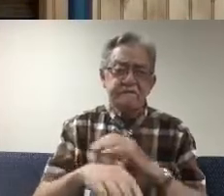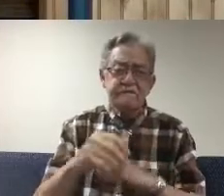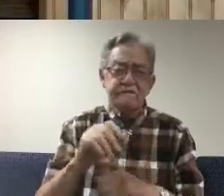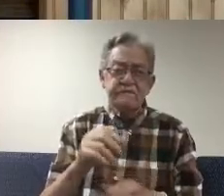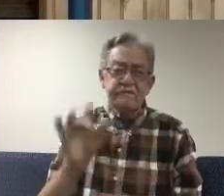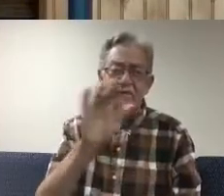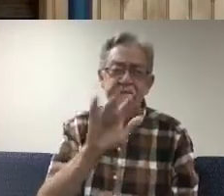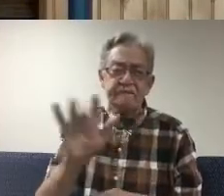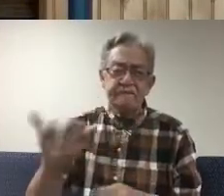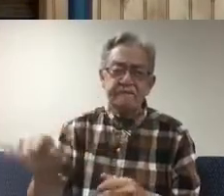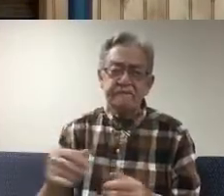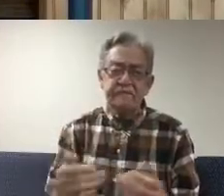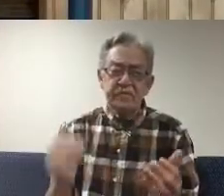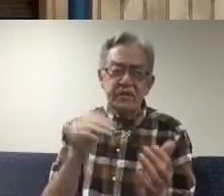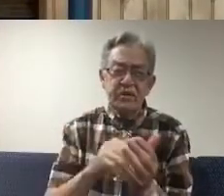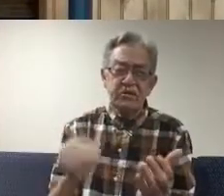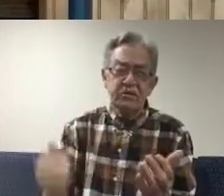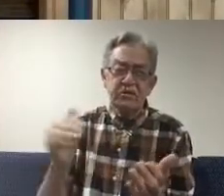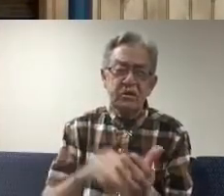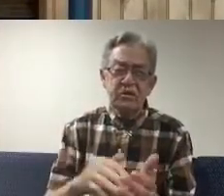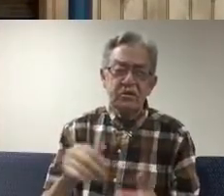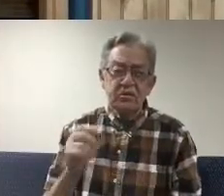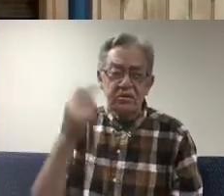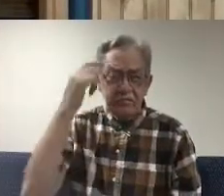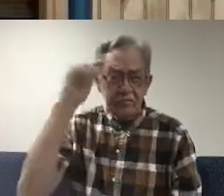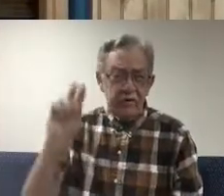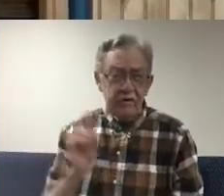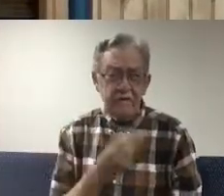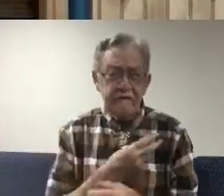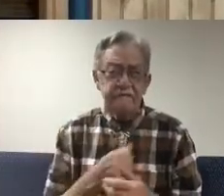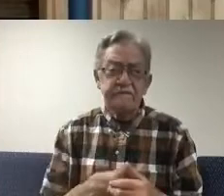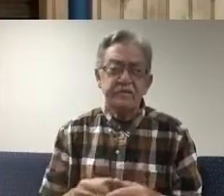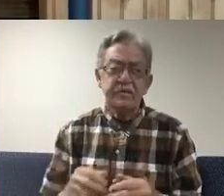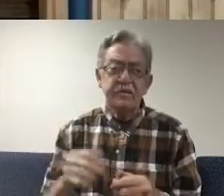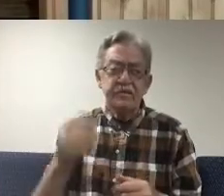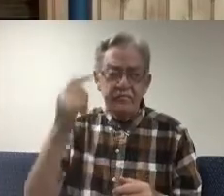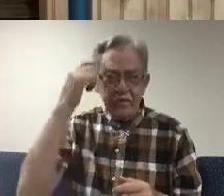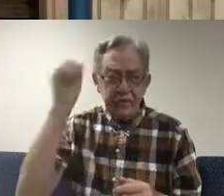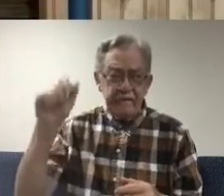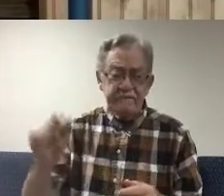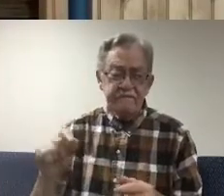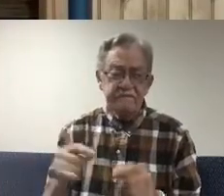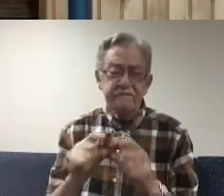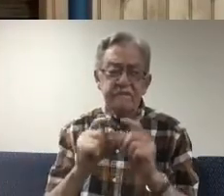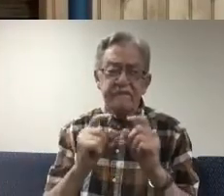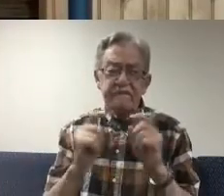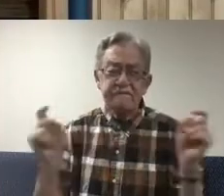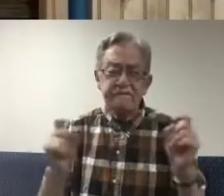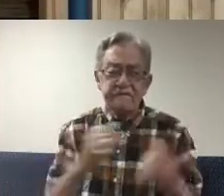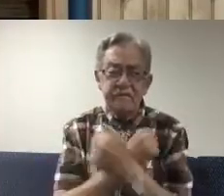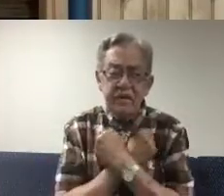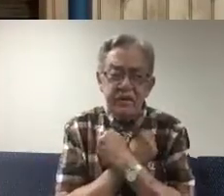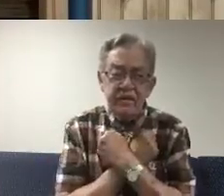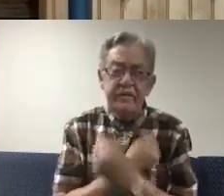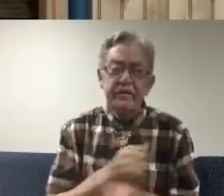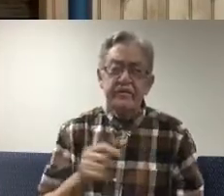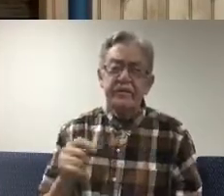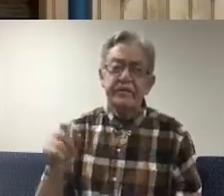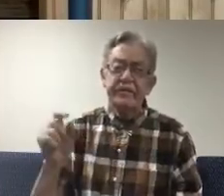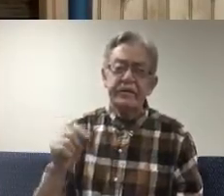the spiritual leadership of that, which is the prince of the power of the air, who we know of as the devil or as